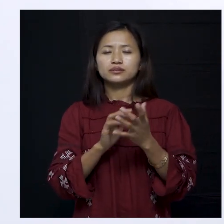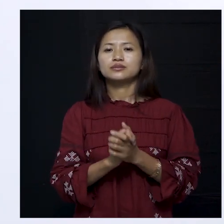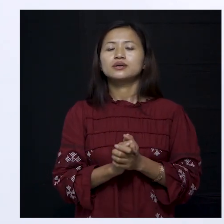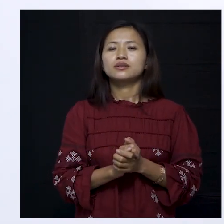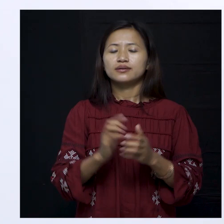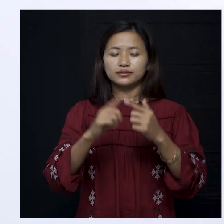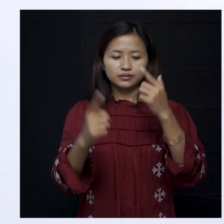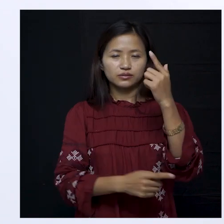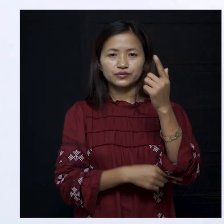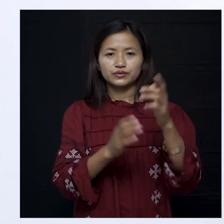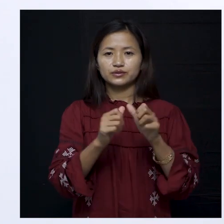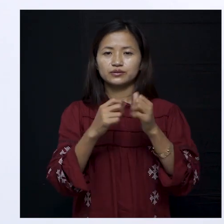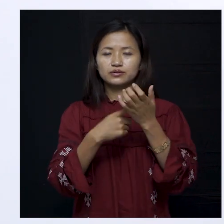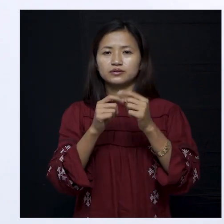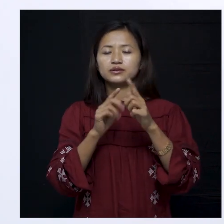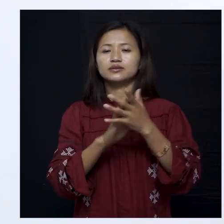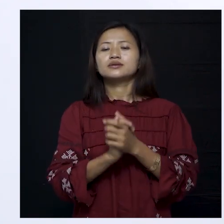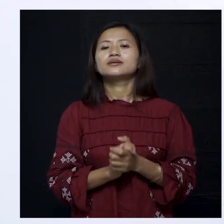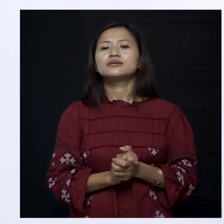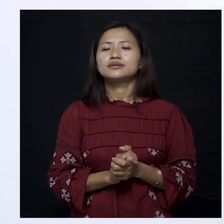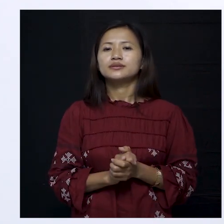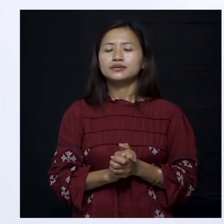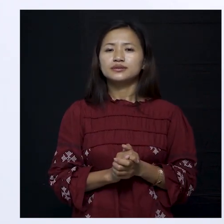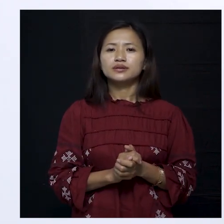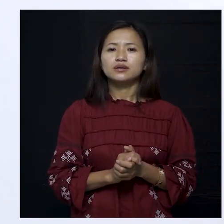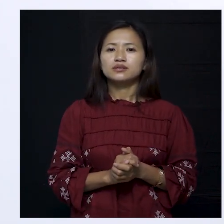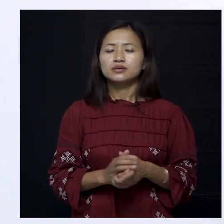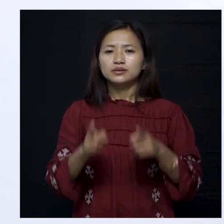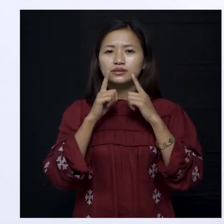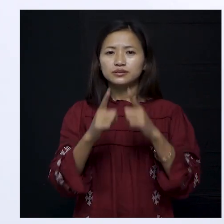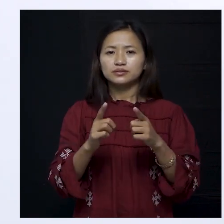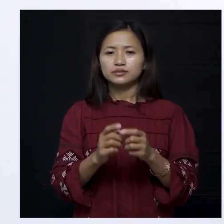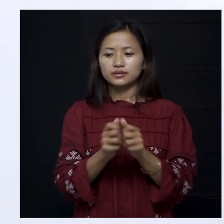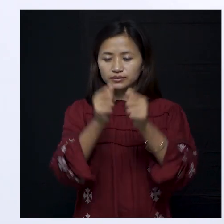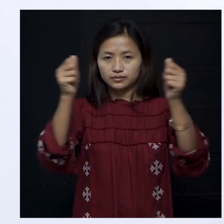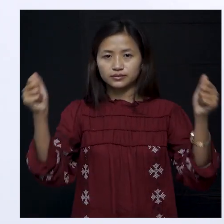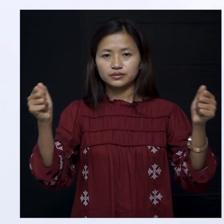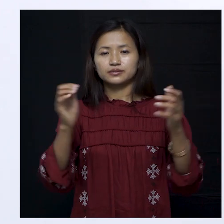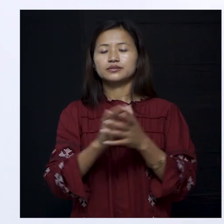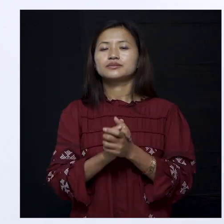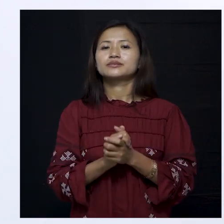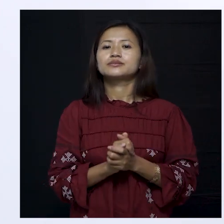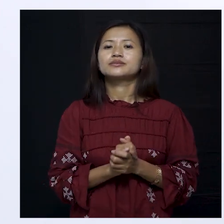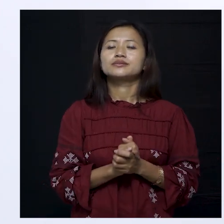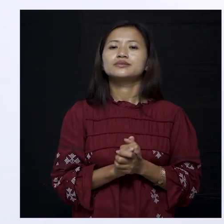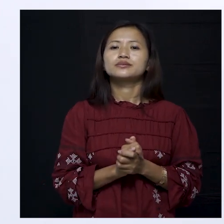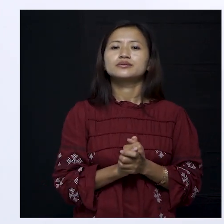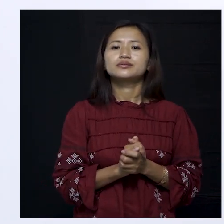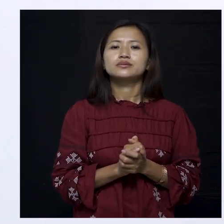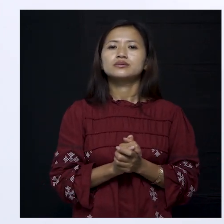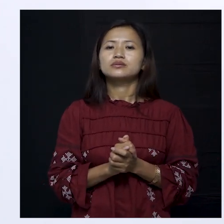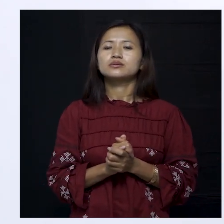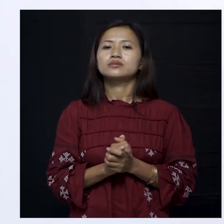end of the article, okay? It might be written at the end, but in a newspaper, okay, I think I'm not